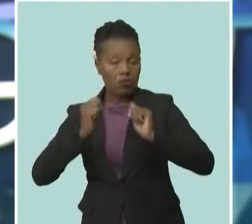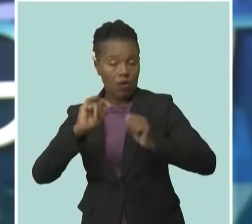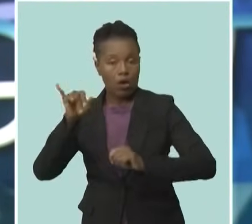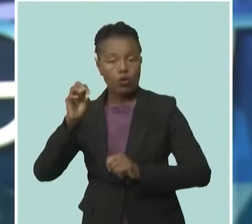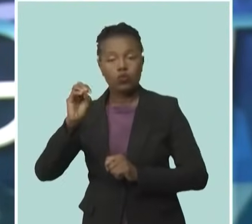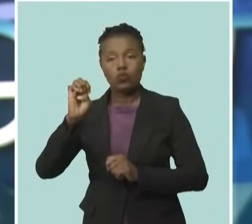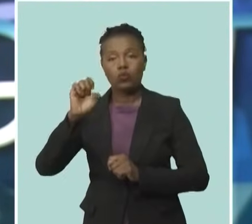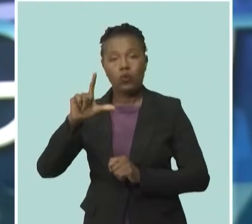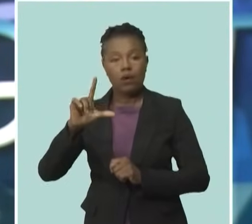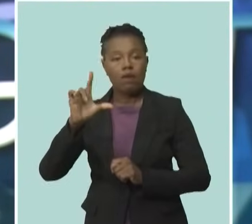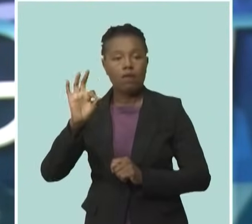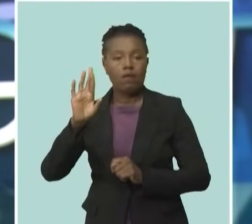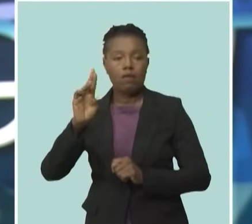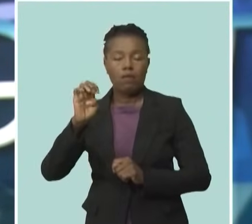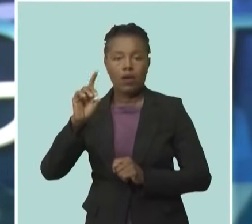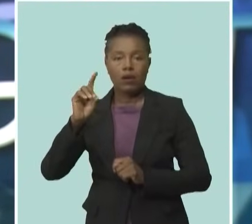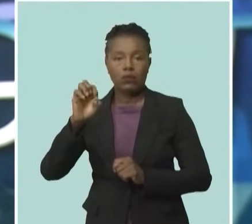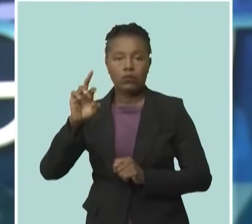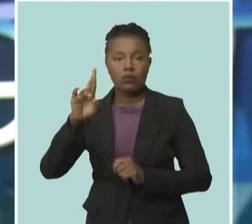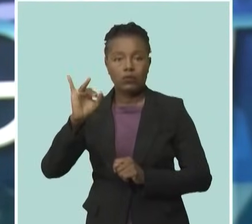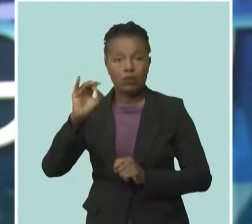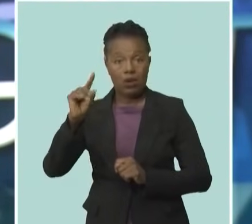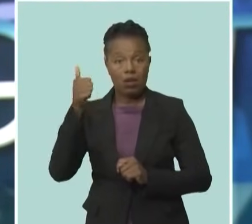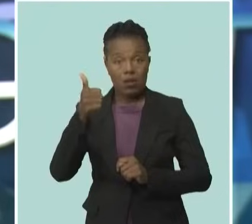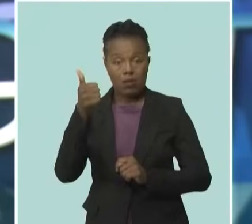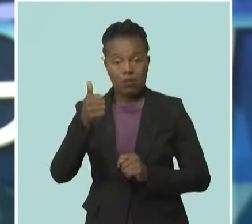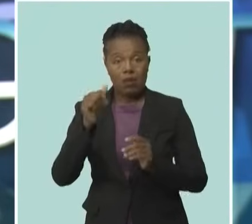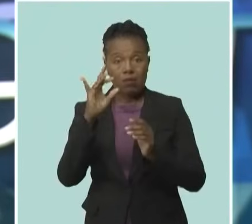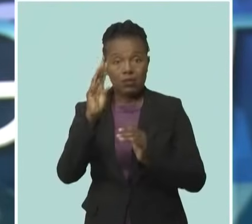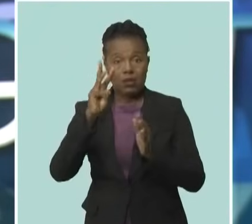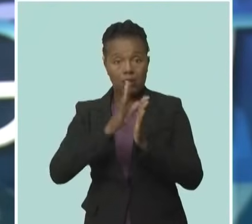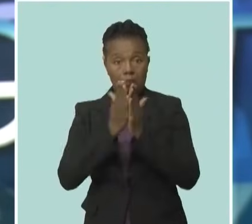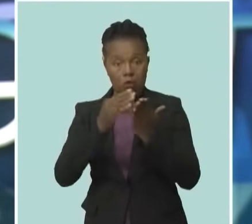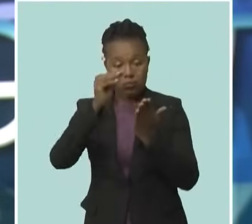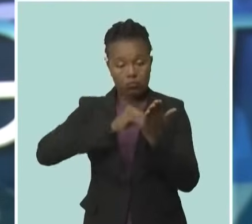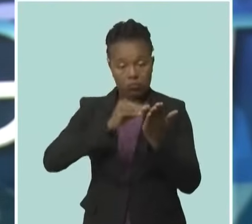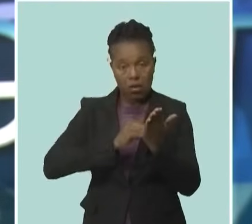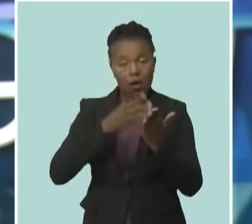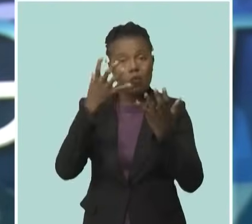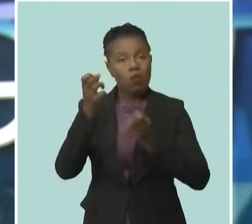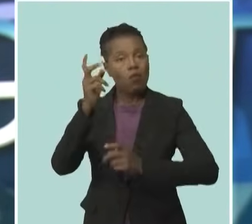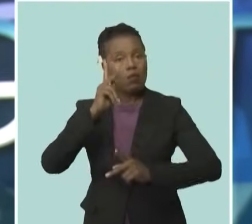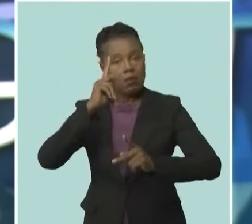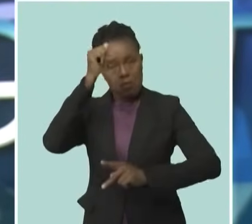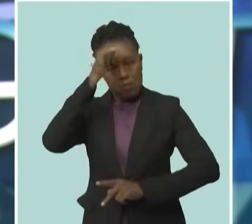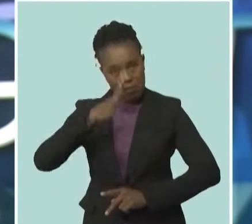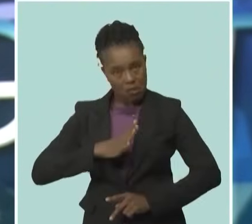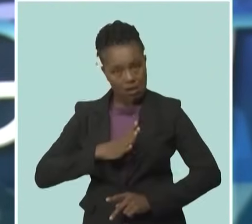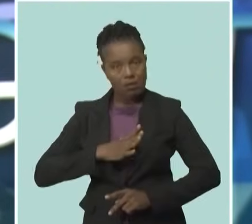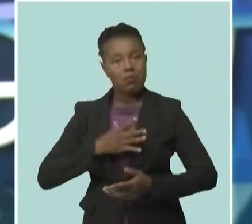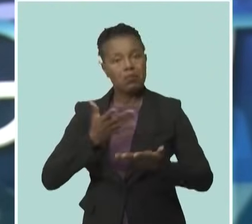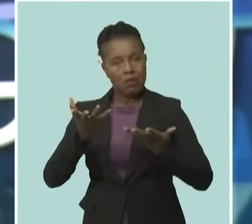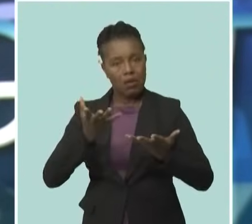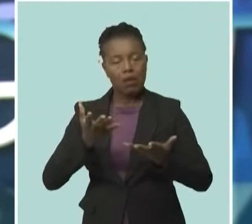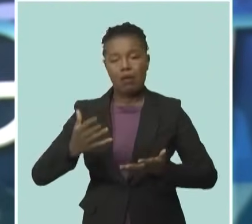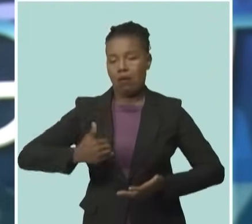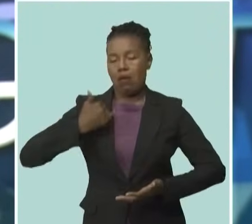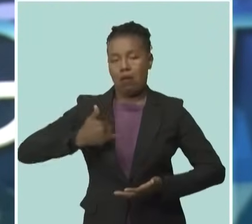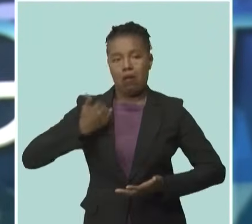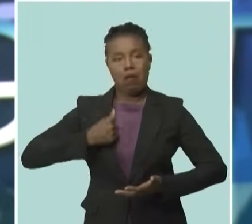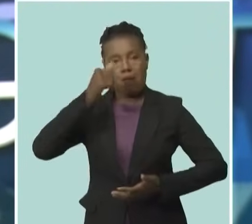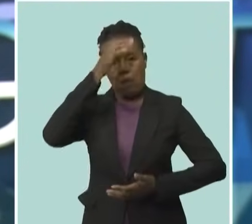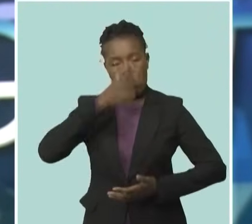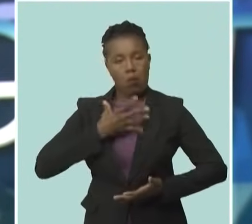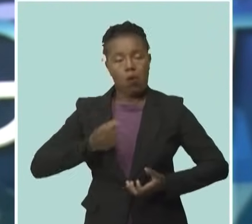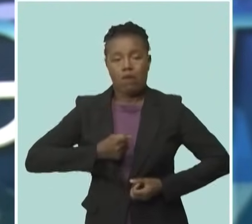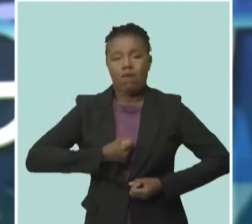6 books and has committed to helping men in that regard through his writing. He wants young men to feel it is okay to express themselves without